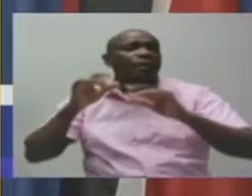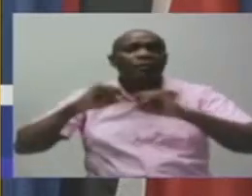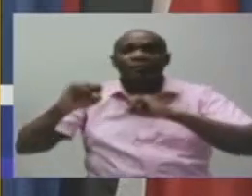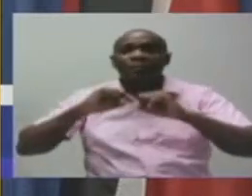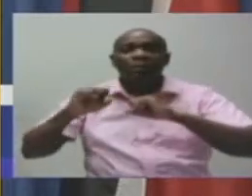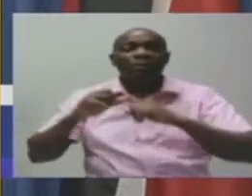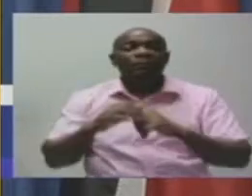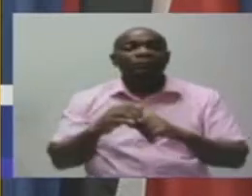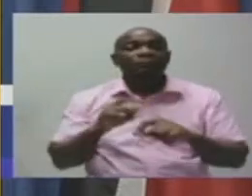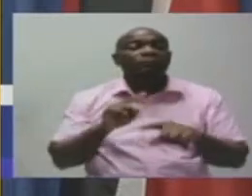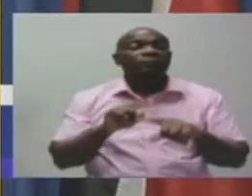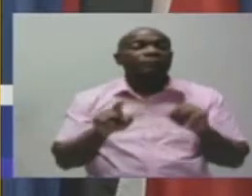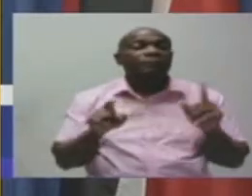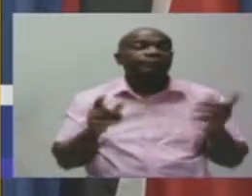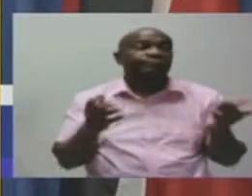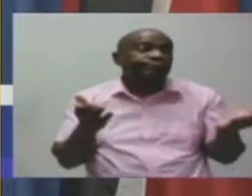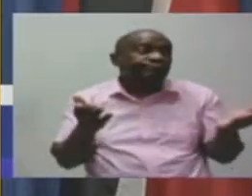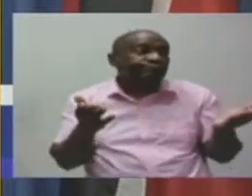on.